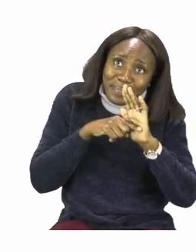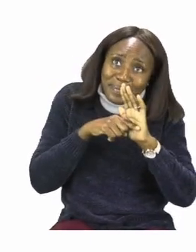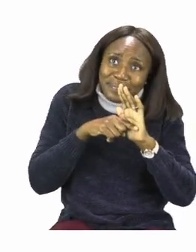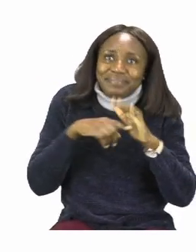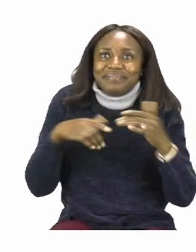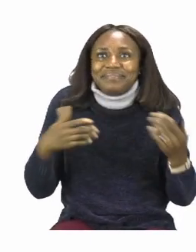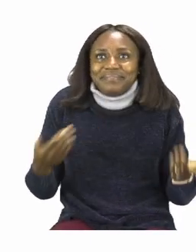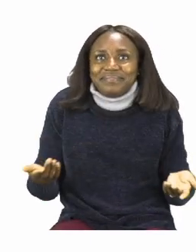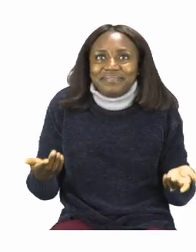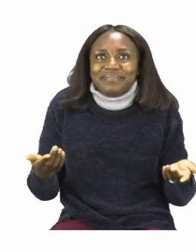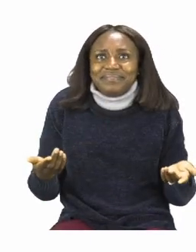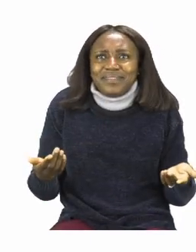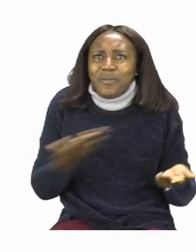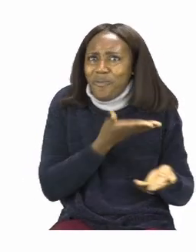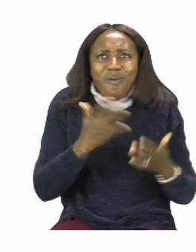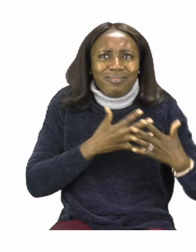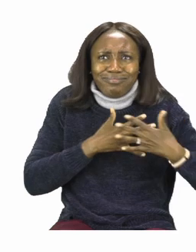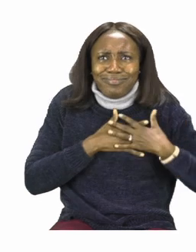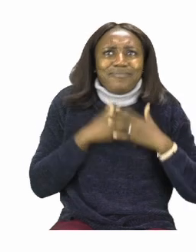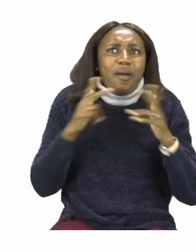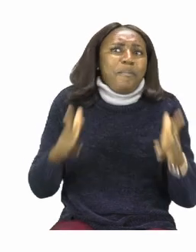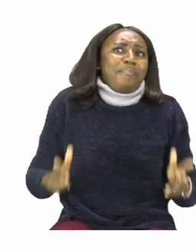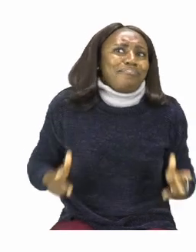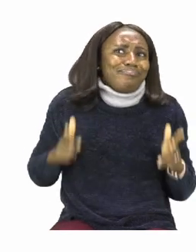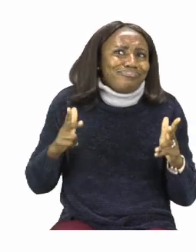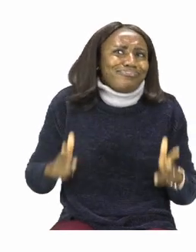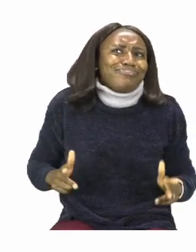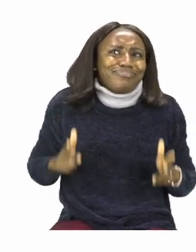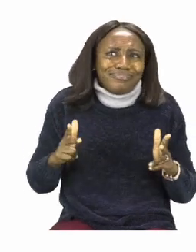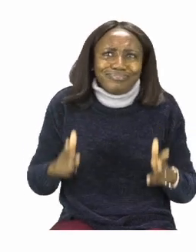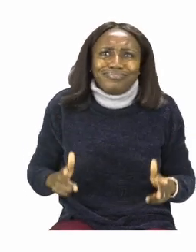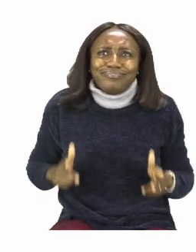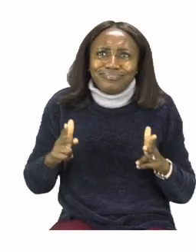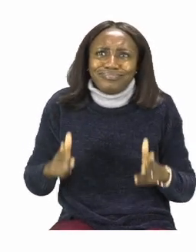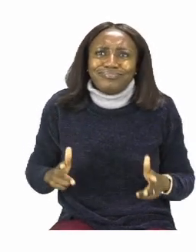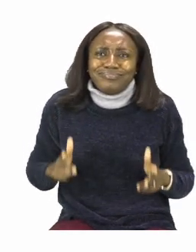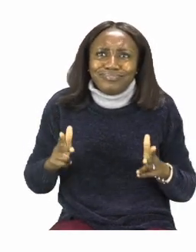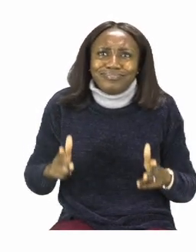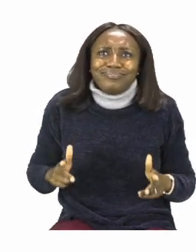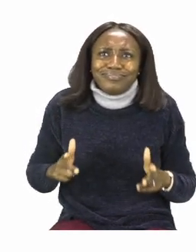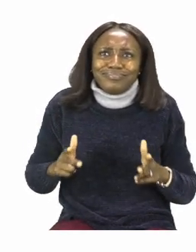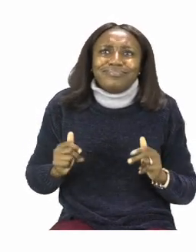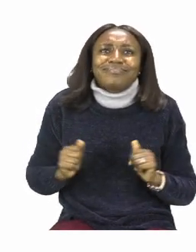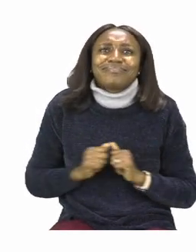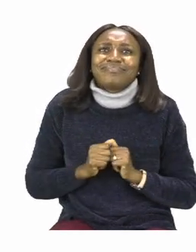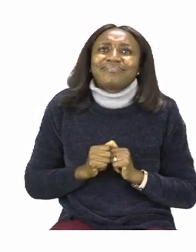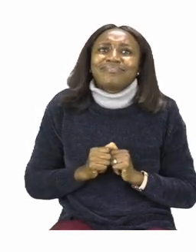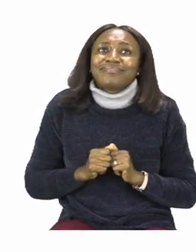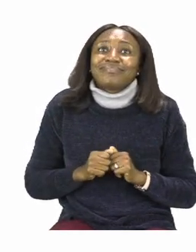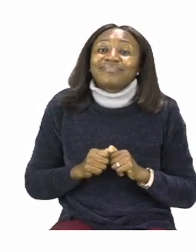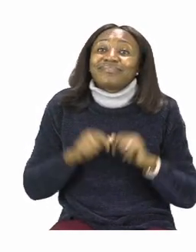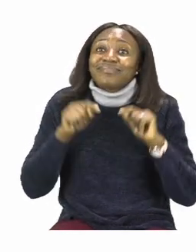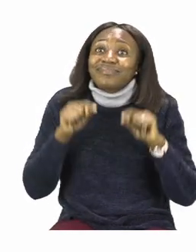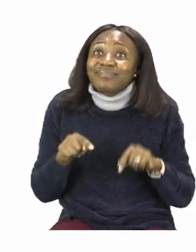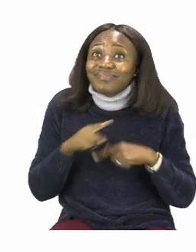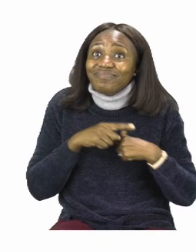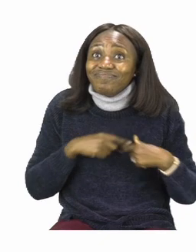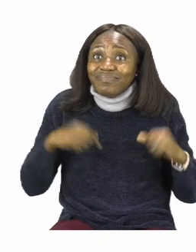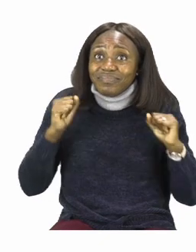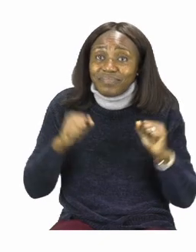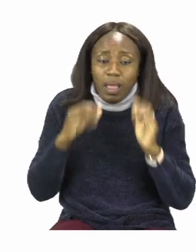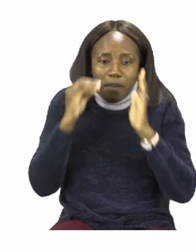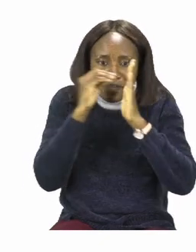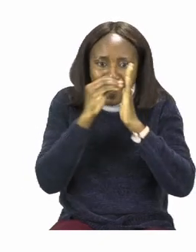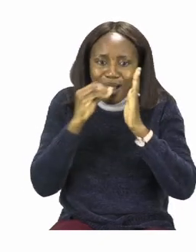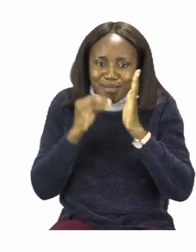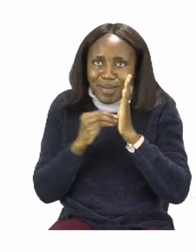today, we're going to be completing this one so that we know that our train can move on the railway. We're going